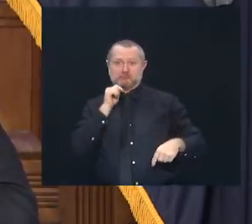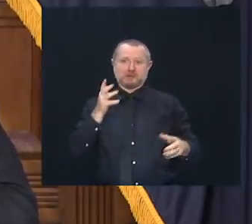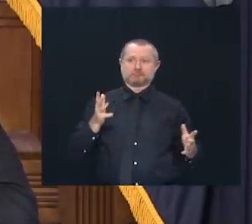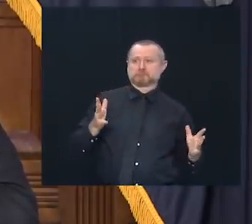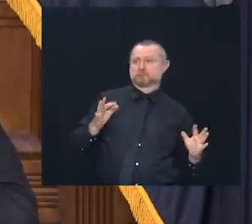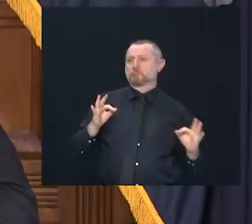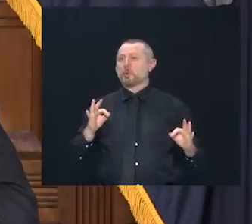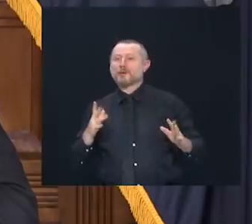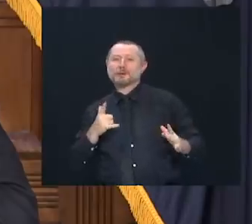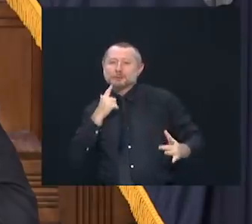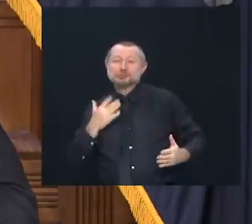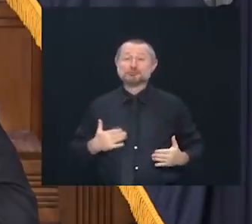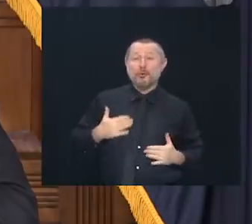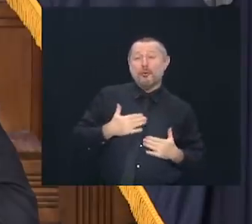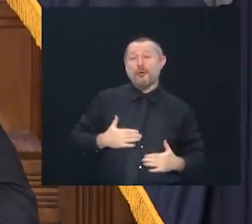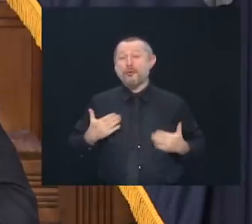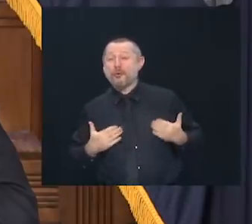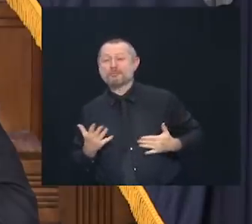This is day